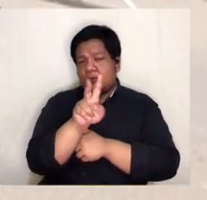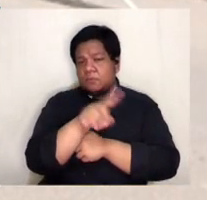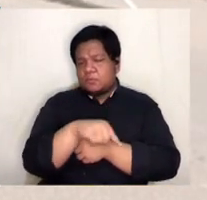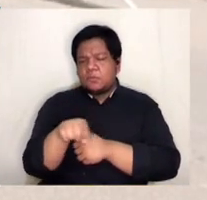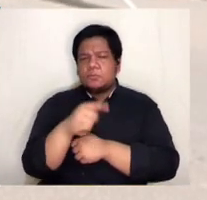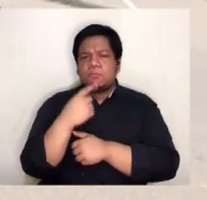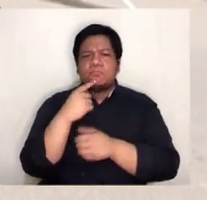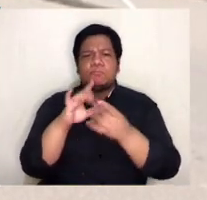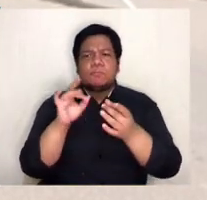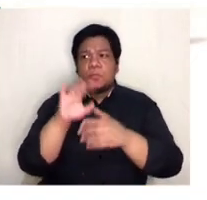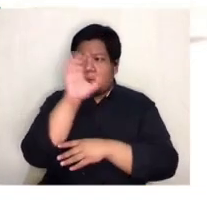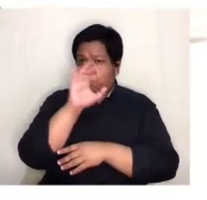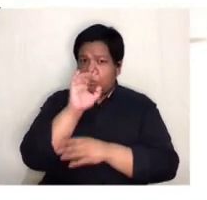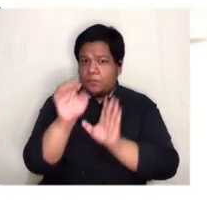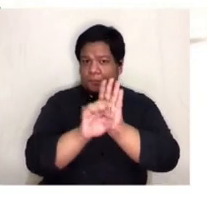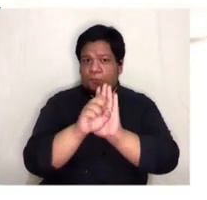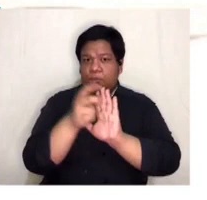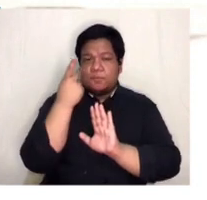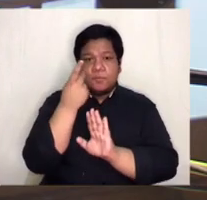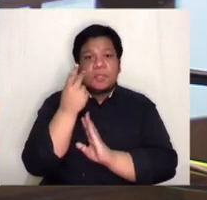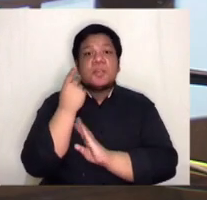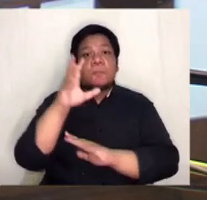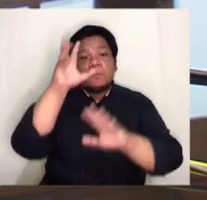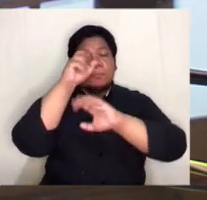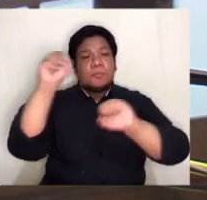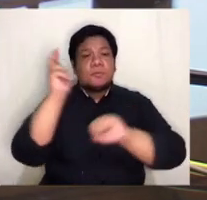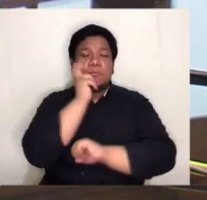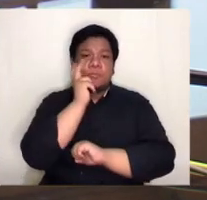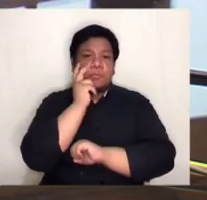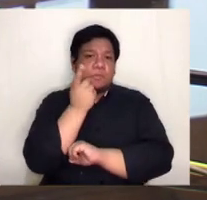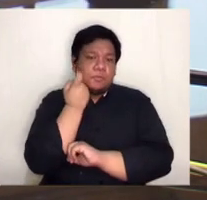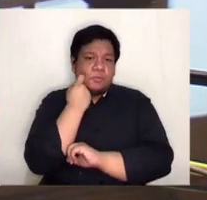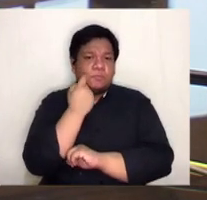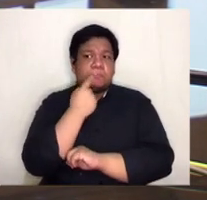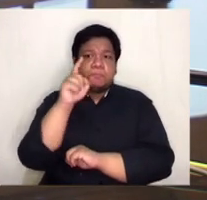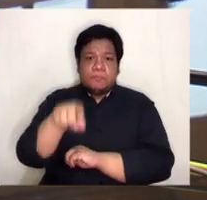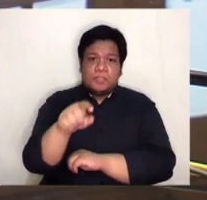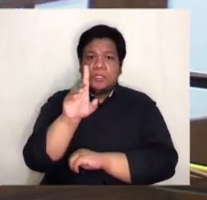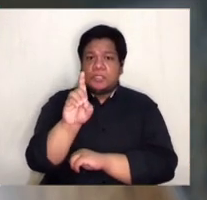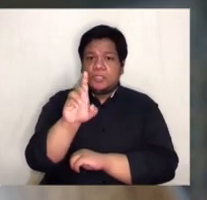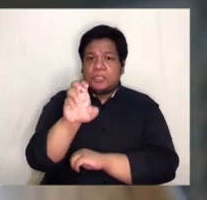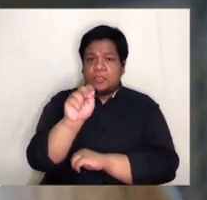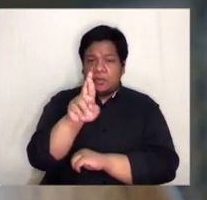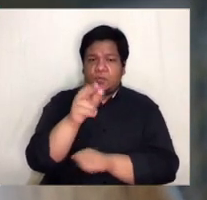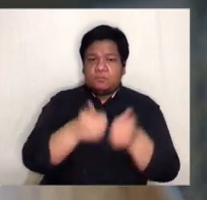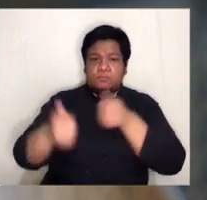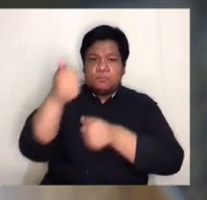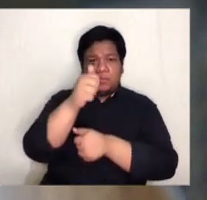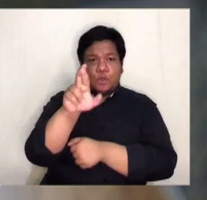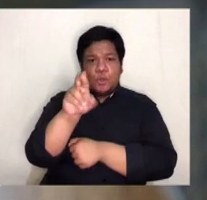Cebu City as an example. President Duterte previously assigned Environment Secretary Roy Simatu to supervise